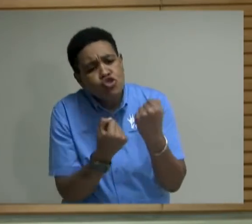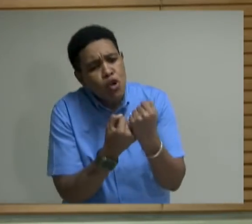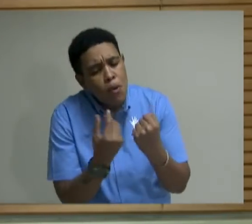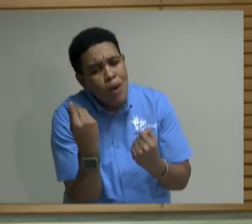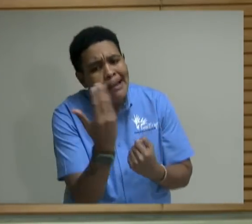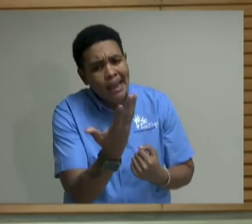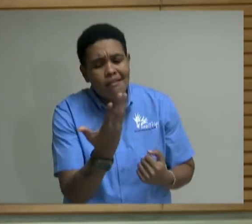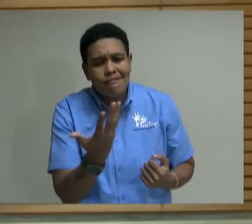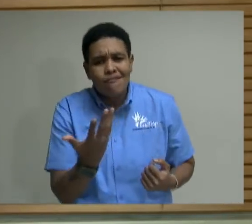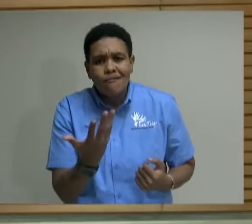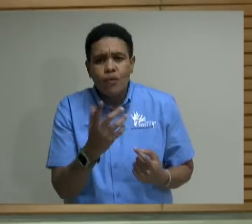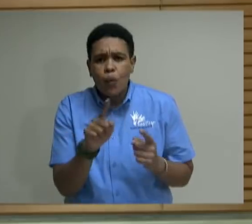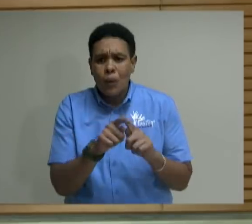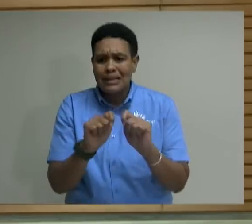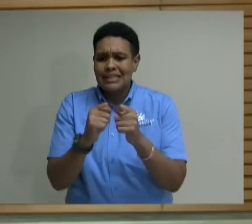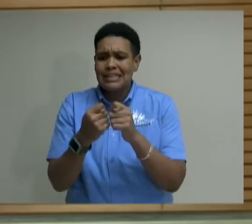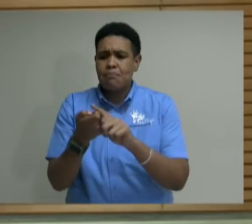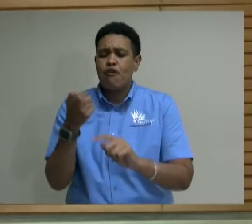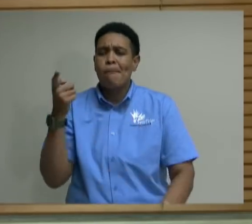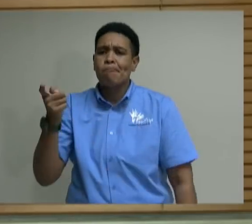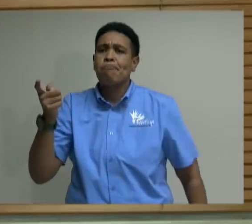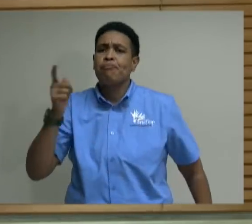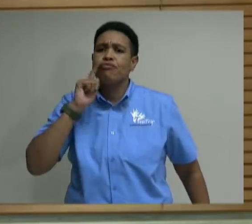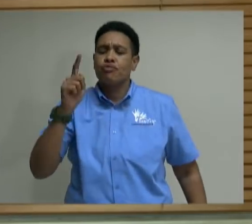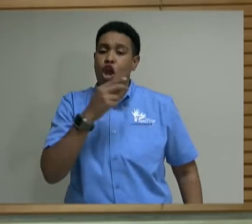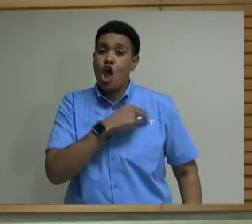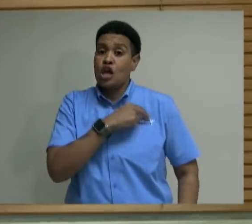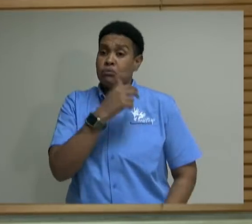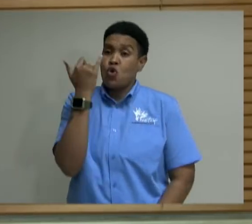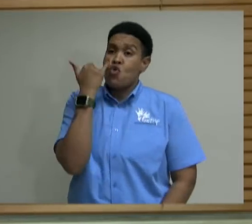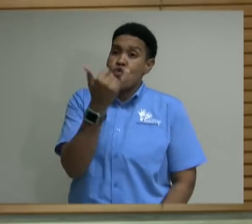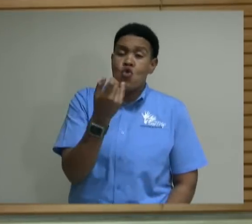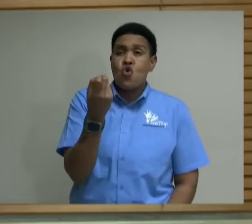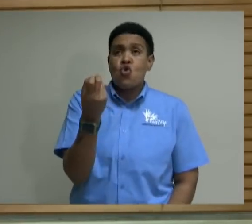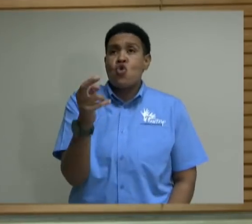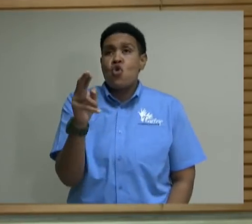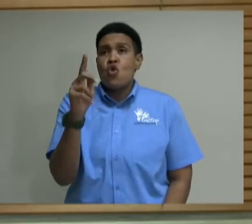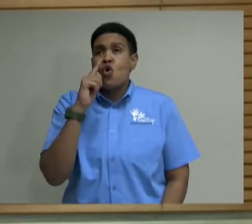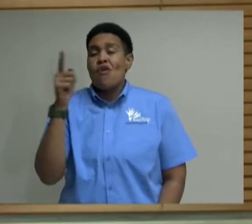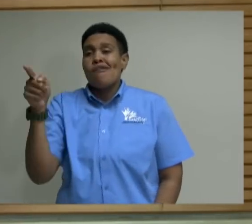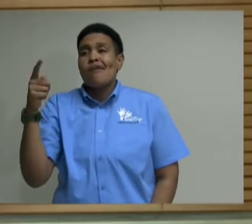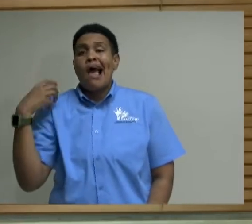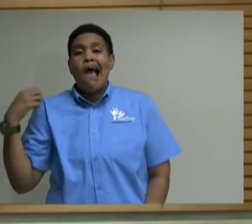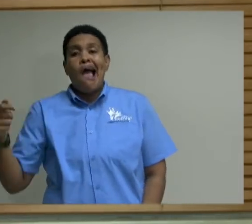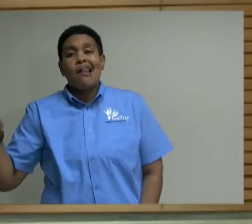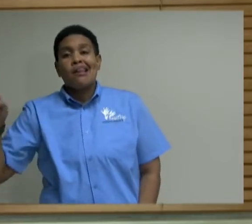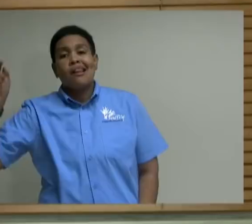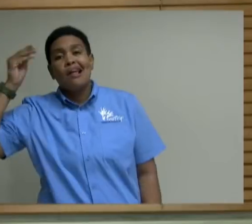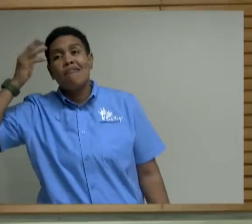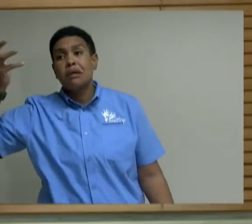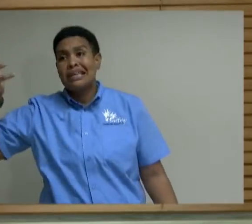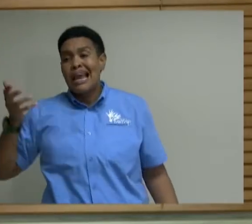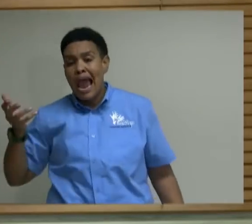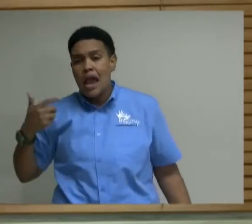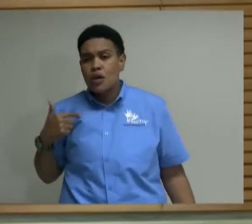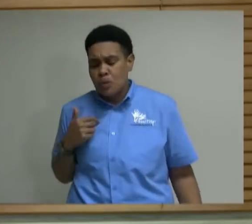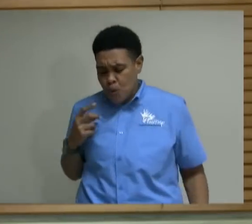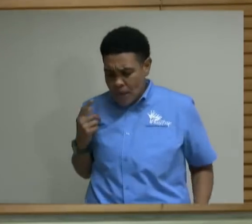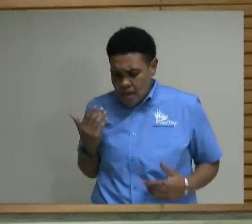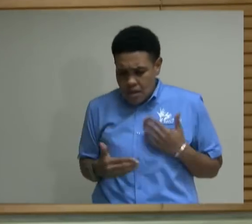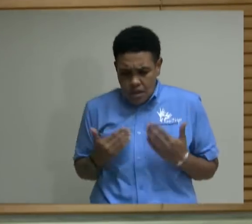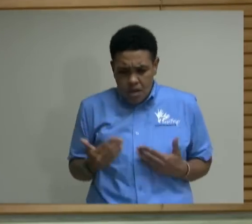the team from the hospital call or from the health anywhere get the information, we're able to move